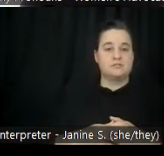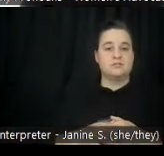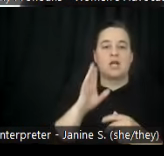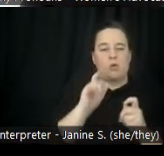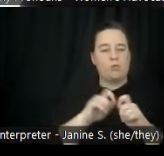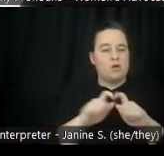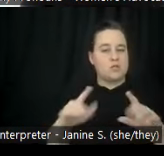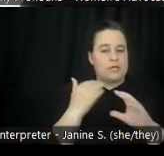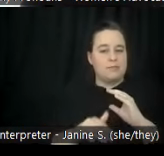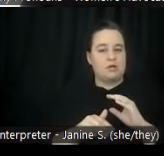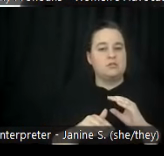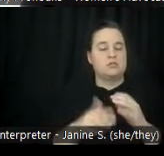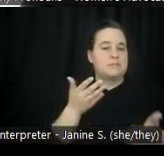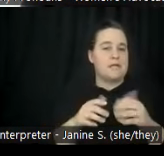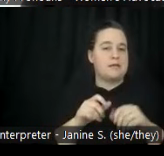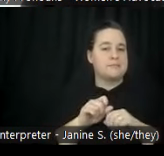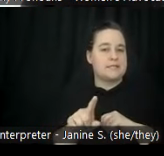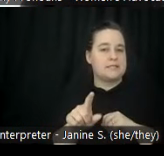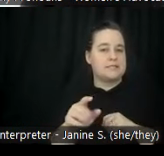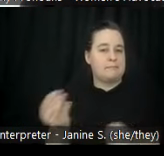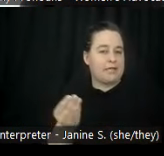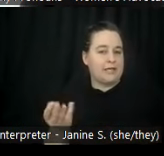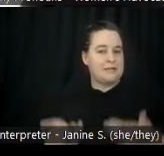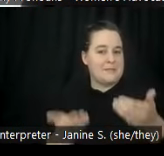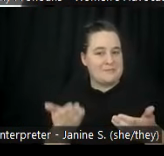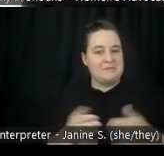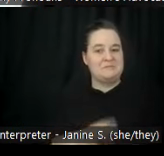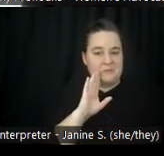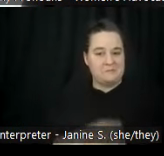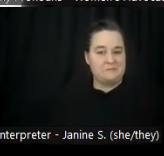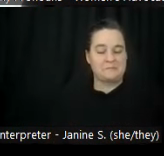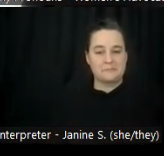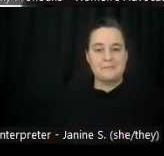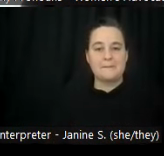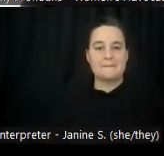Today is Thursday, so it might be sent on Monday, the follow-up email.